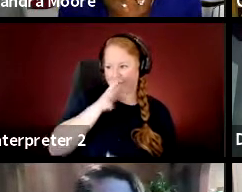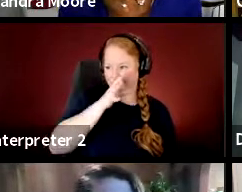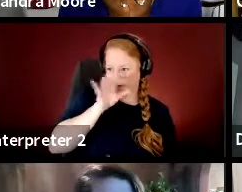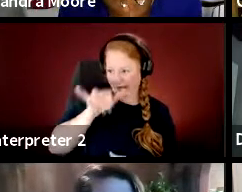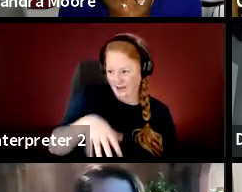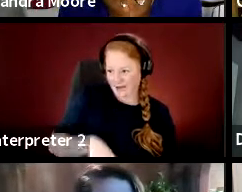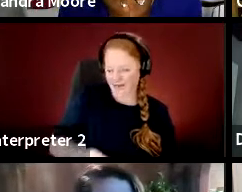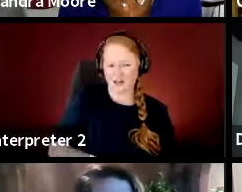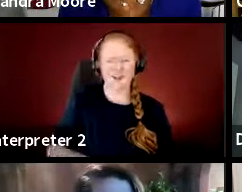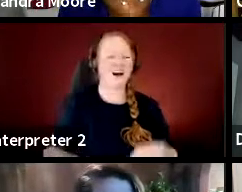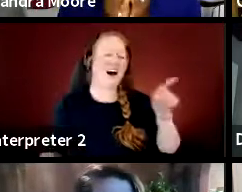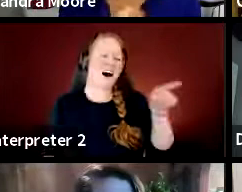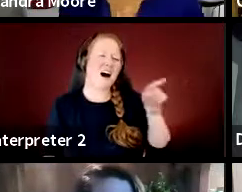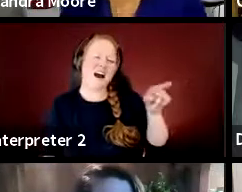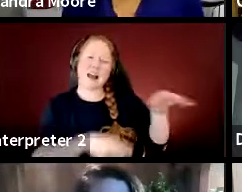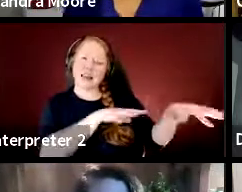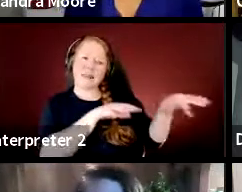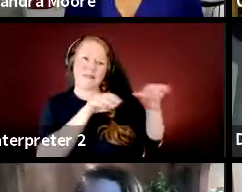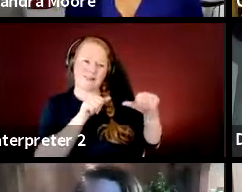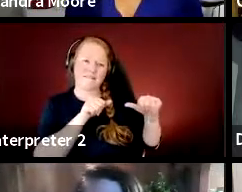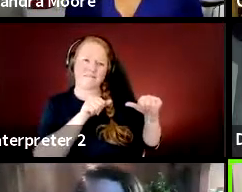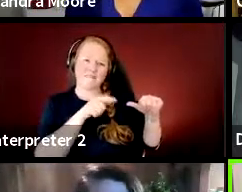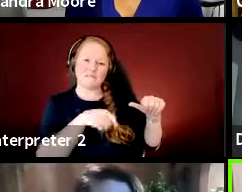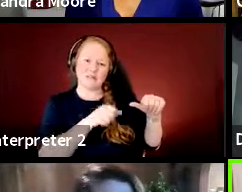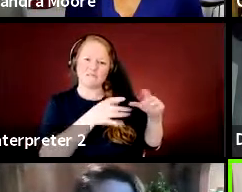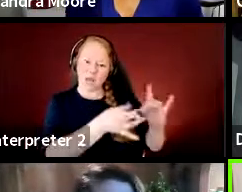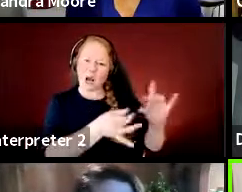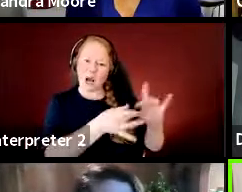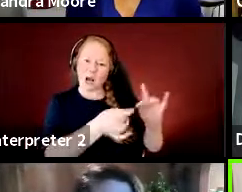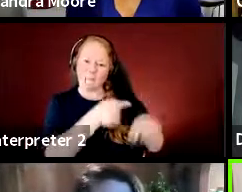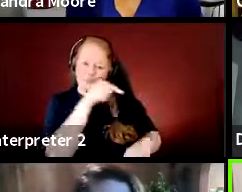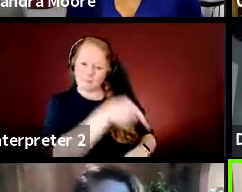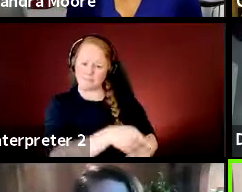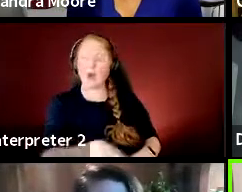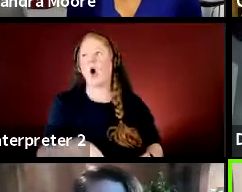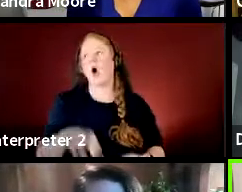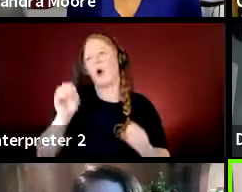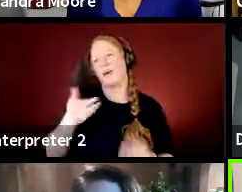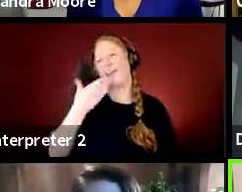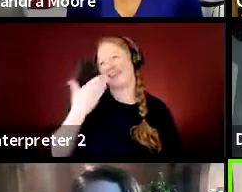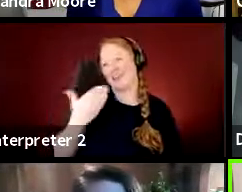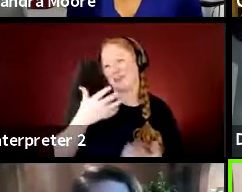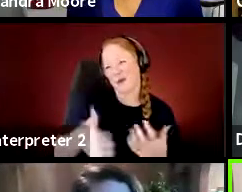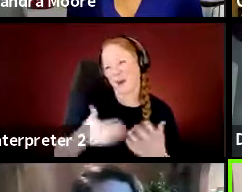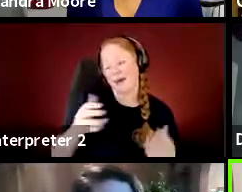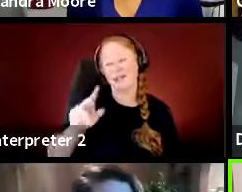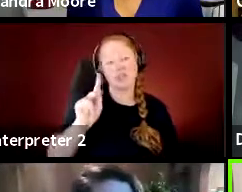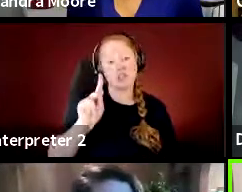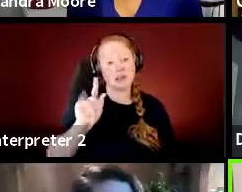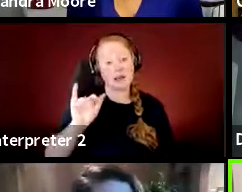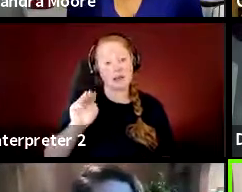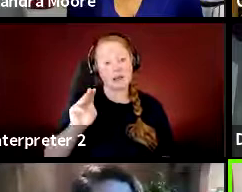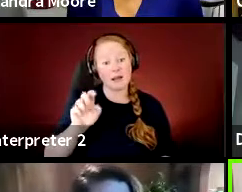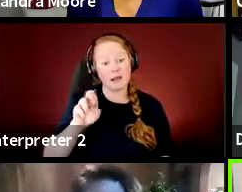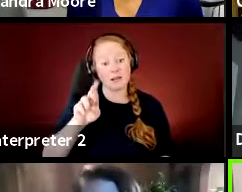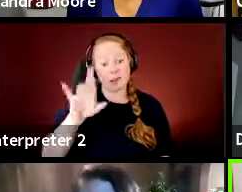Anthony left. He left us a comment. Okay, thank you so much. Is Kimberly Harley with us?